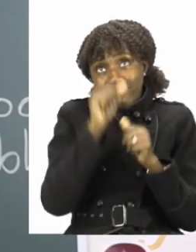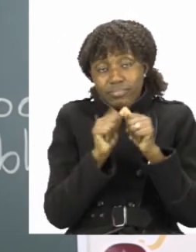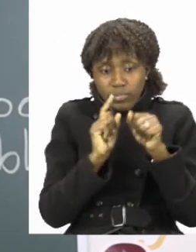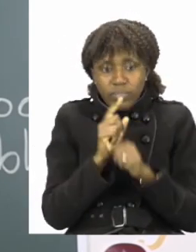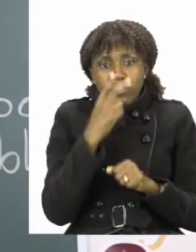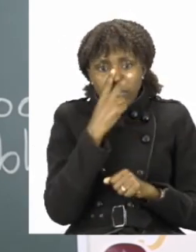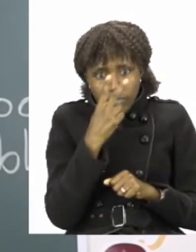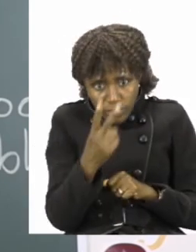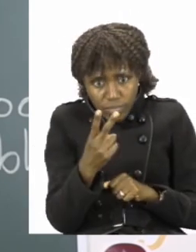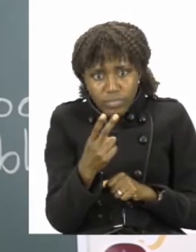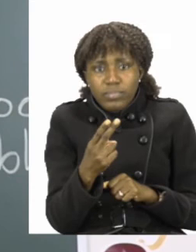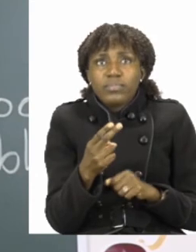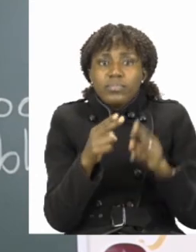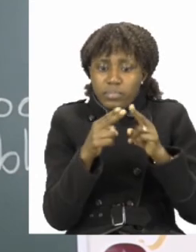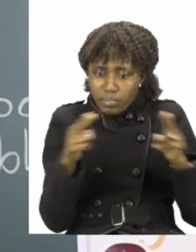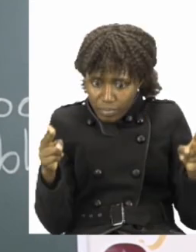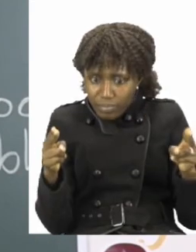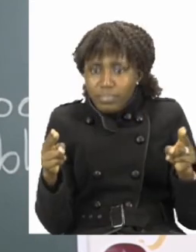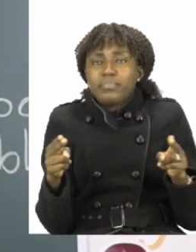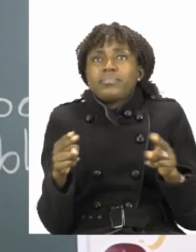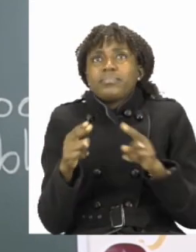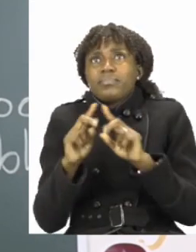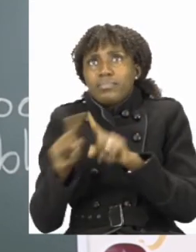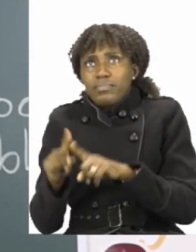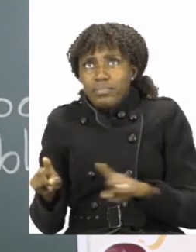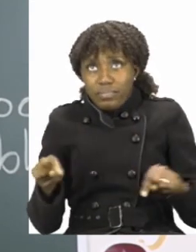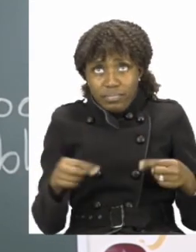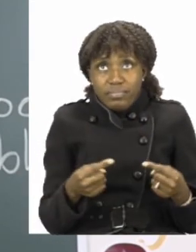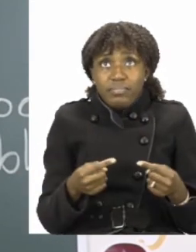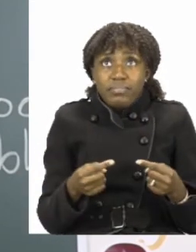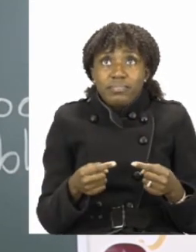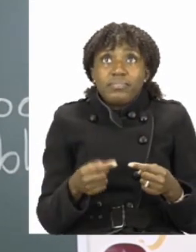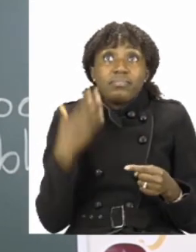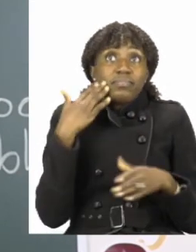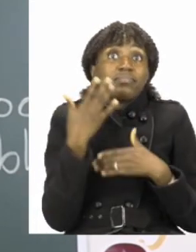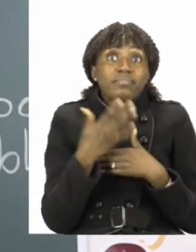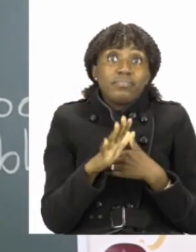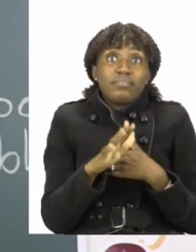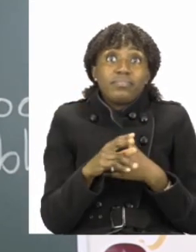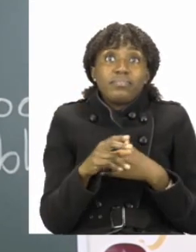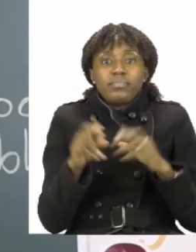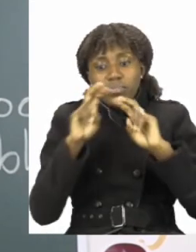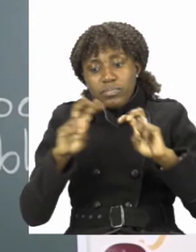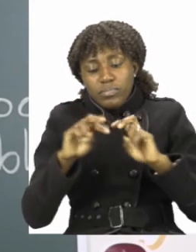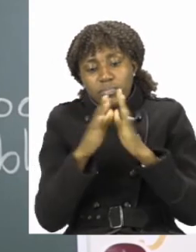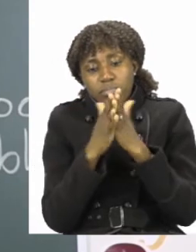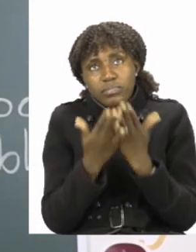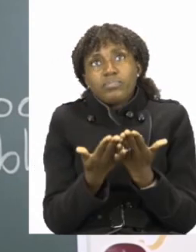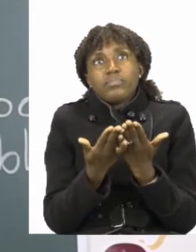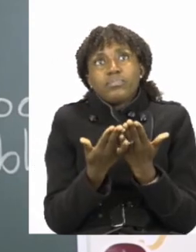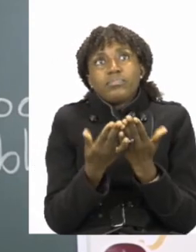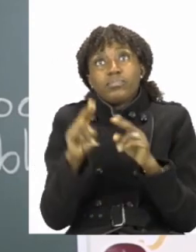at the pencil, the crayon and the sharpener. And then after that, look for a book to measure with